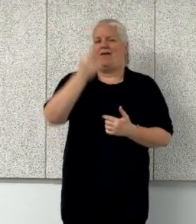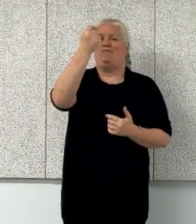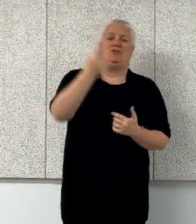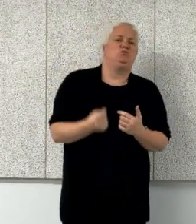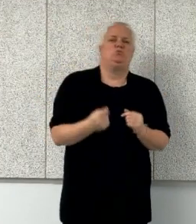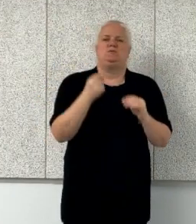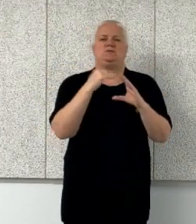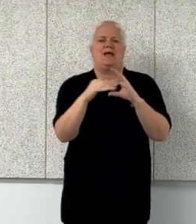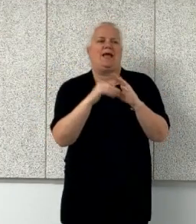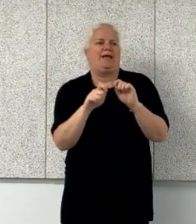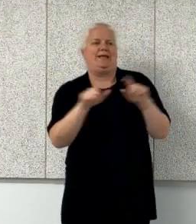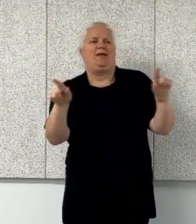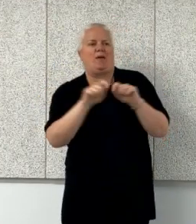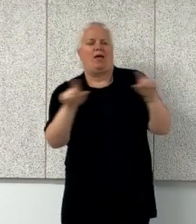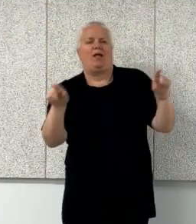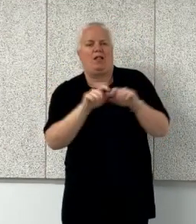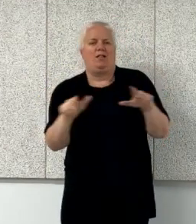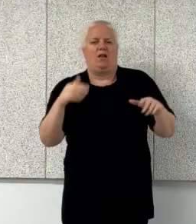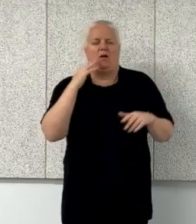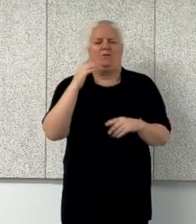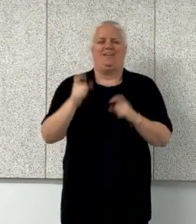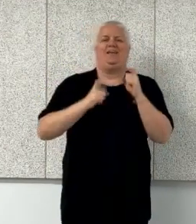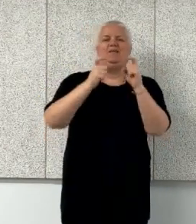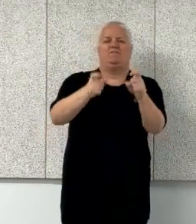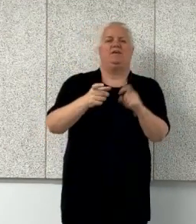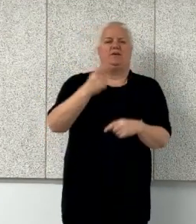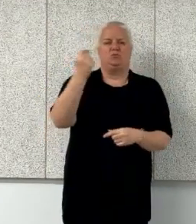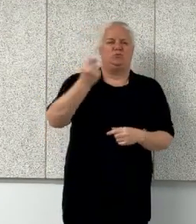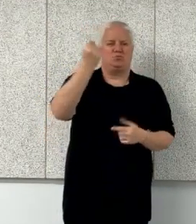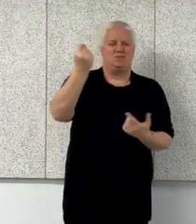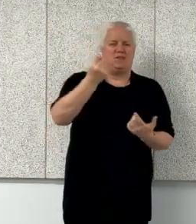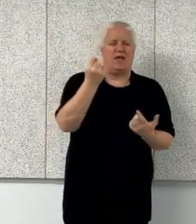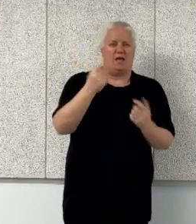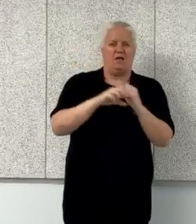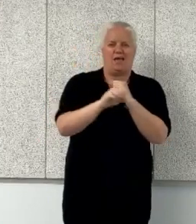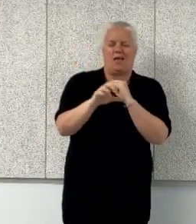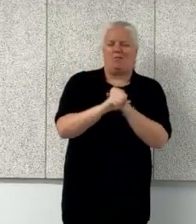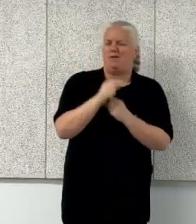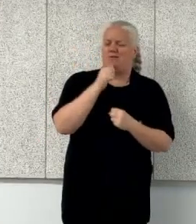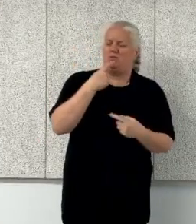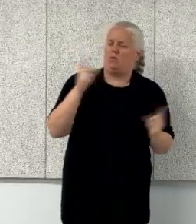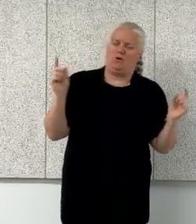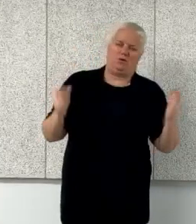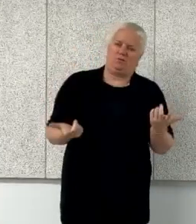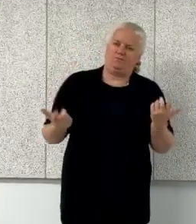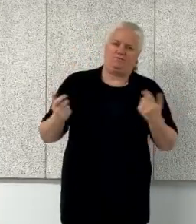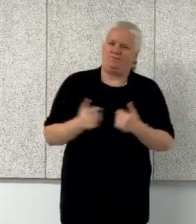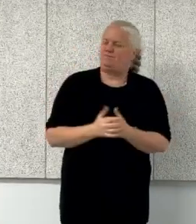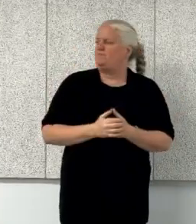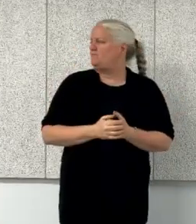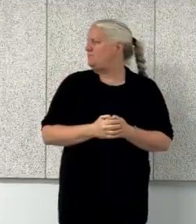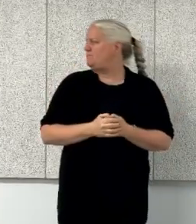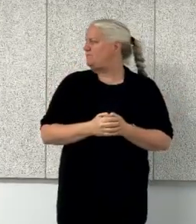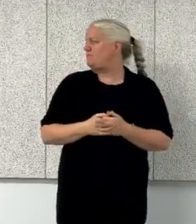who's run so many Giving Tuesday campaigns, it doesn't work. Literally never. Yeah, you taught me that Giving